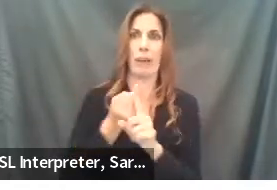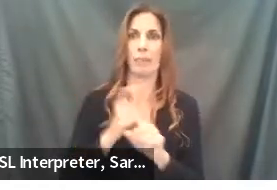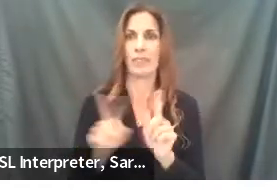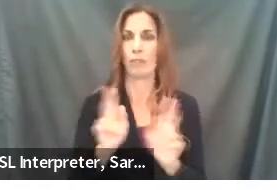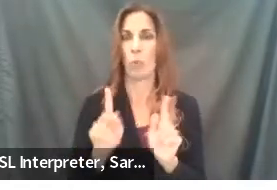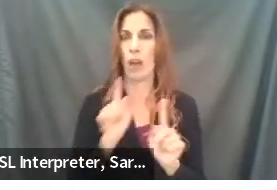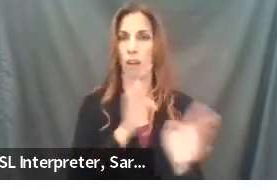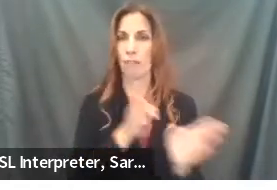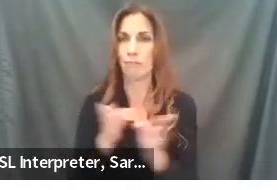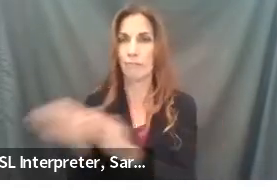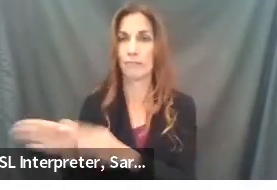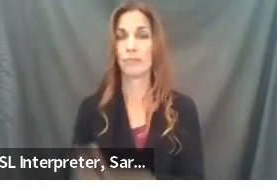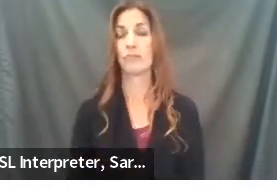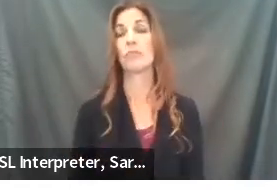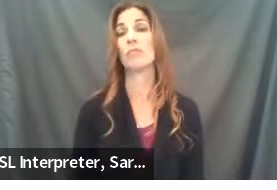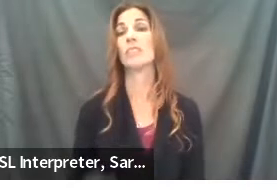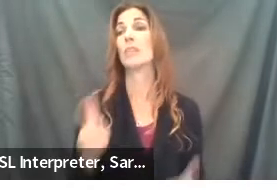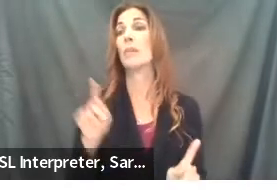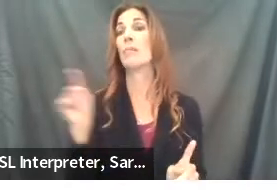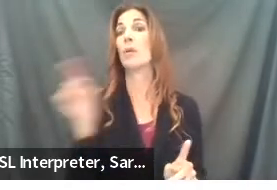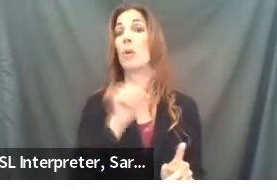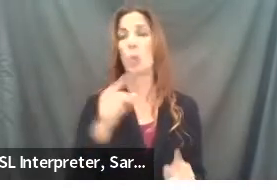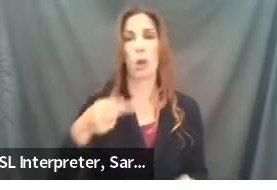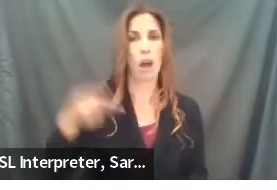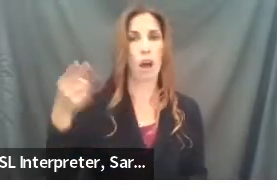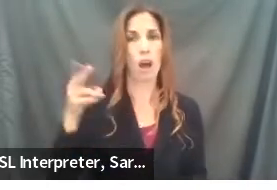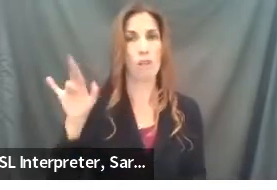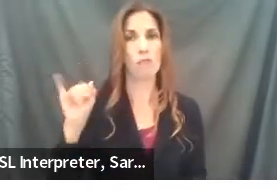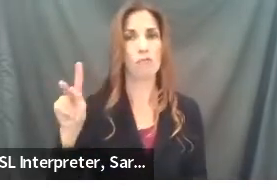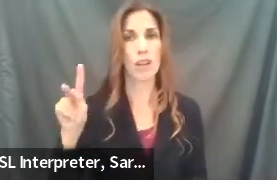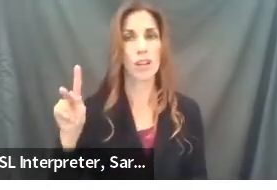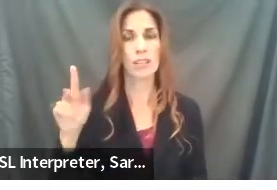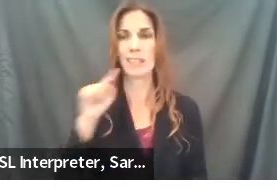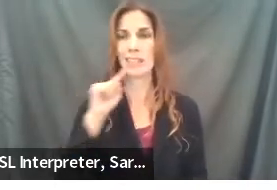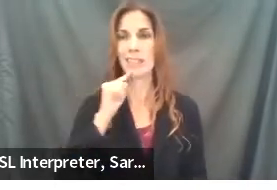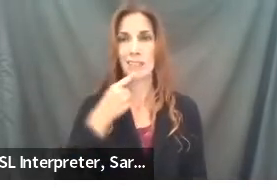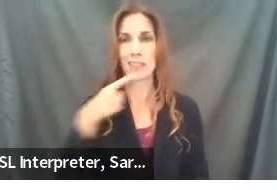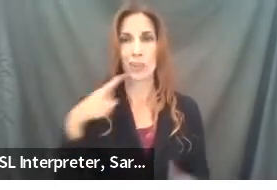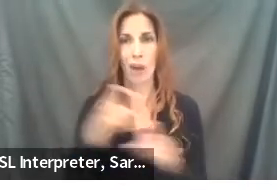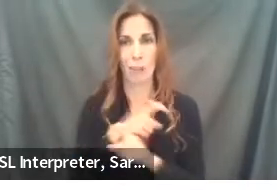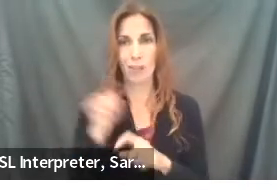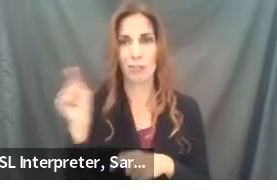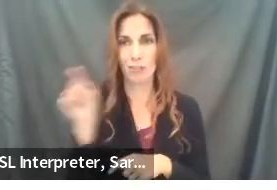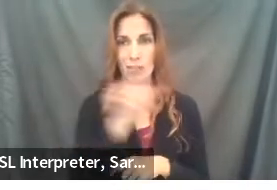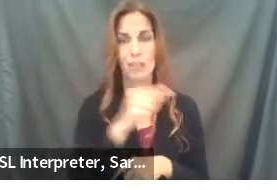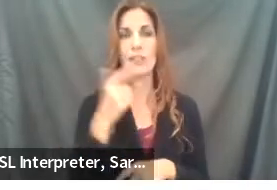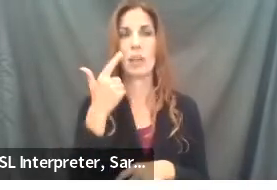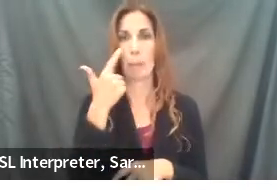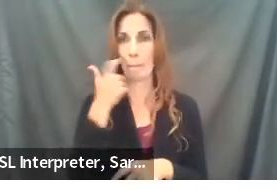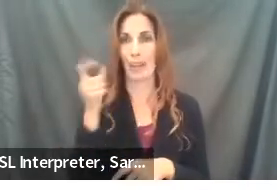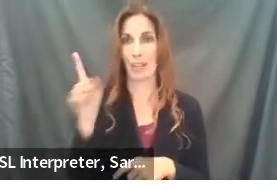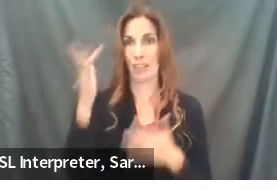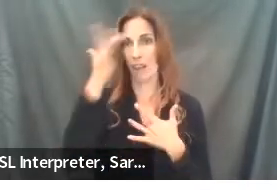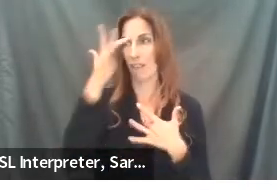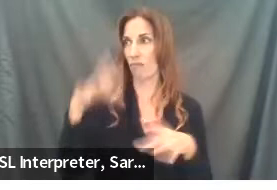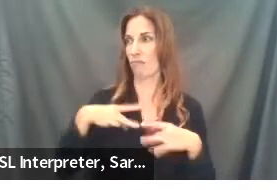People at higher risk for experiencing severe complications due to these viruses